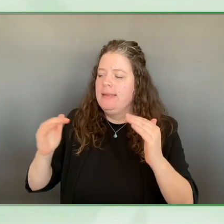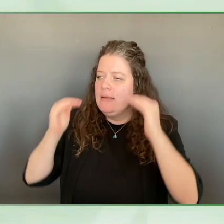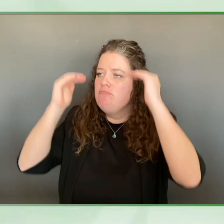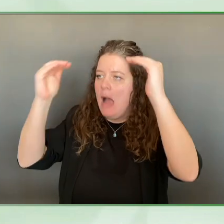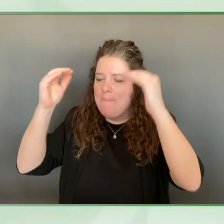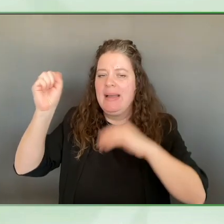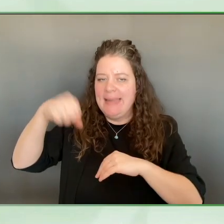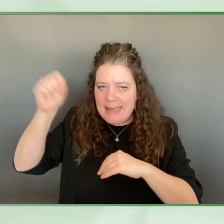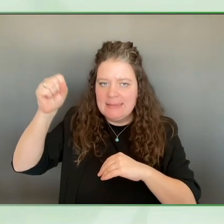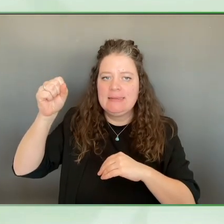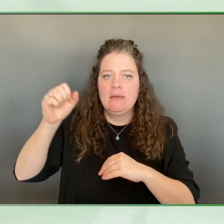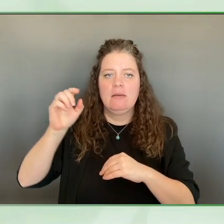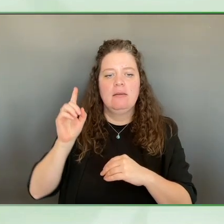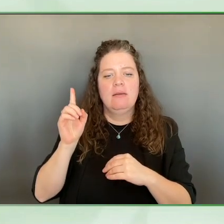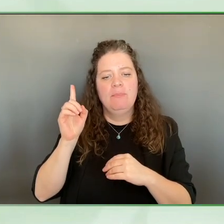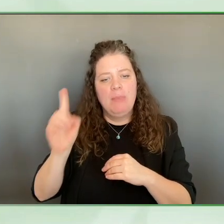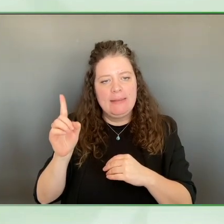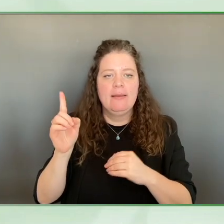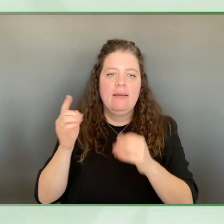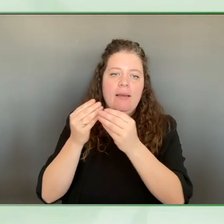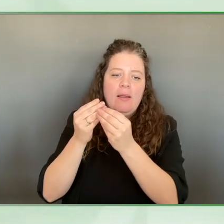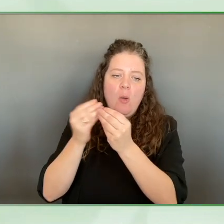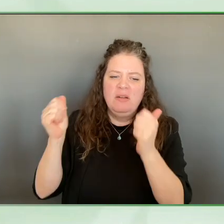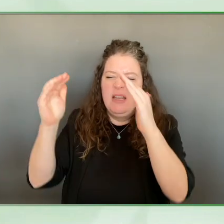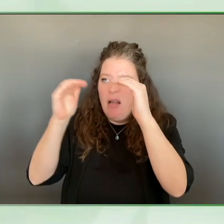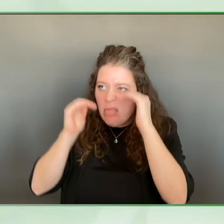quality low, it's kind of difficult nowadays.